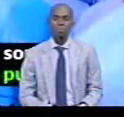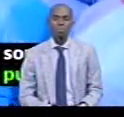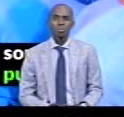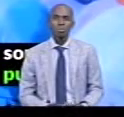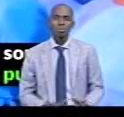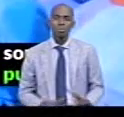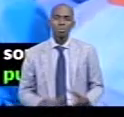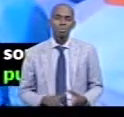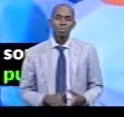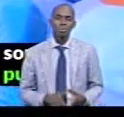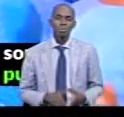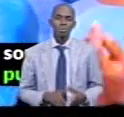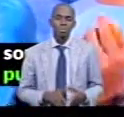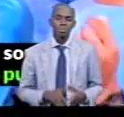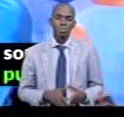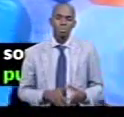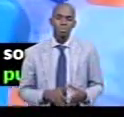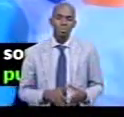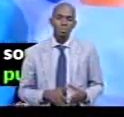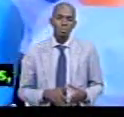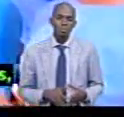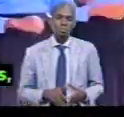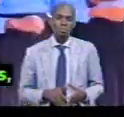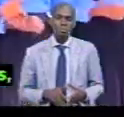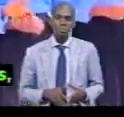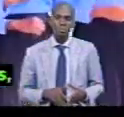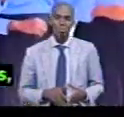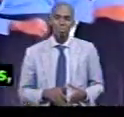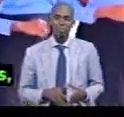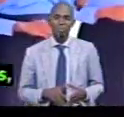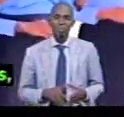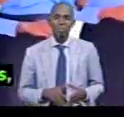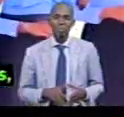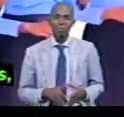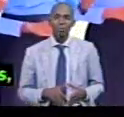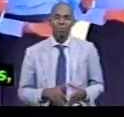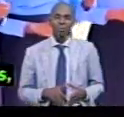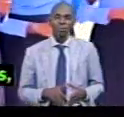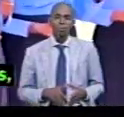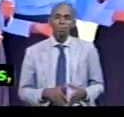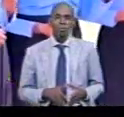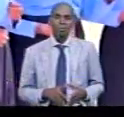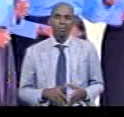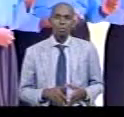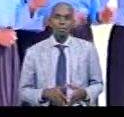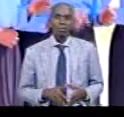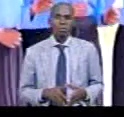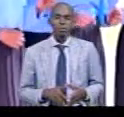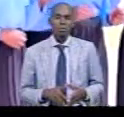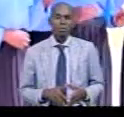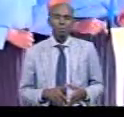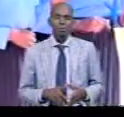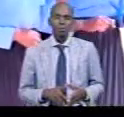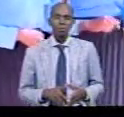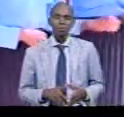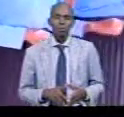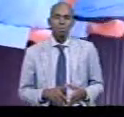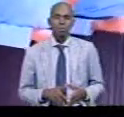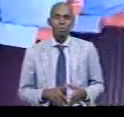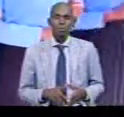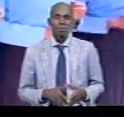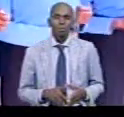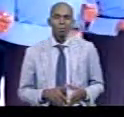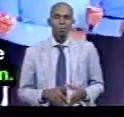visitation. When we raise a mighty sound, so come on, let the praise get loud. In a lusty